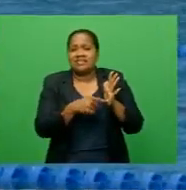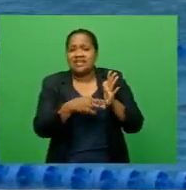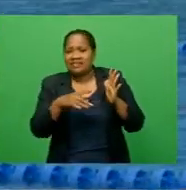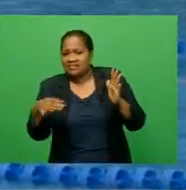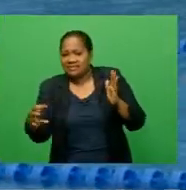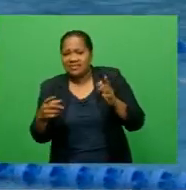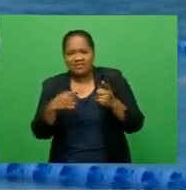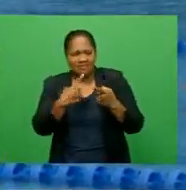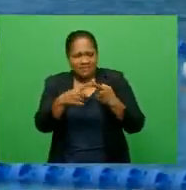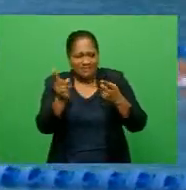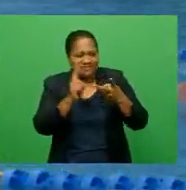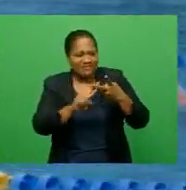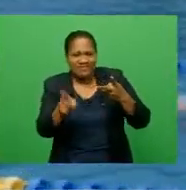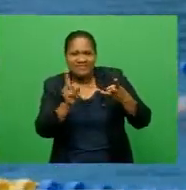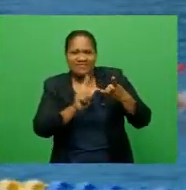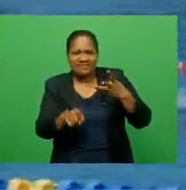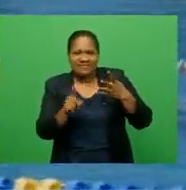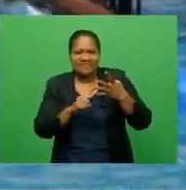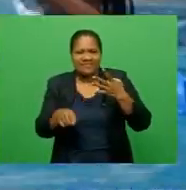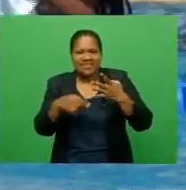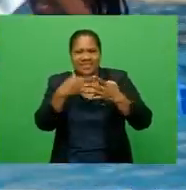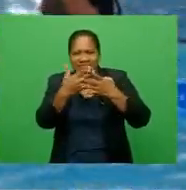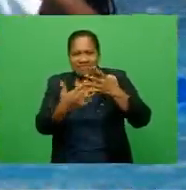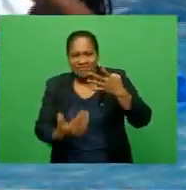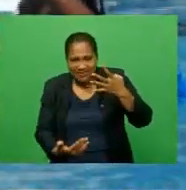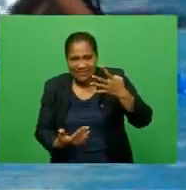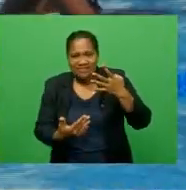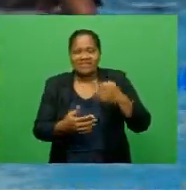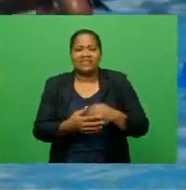Epeli Rambua, Netani Ross, Tema Fayali